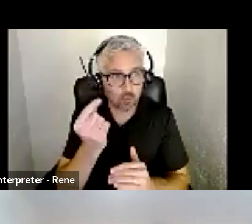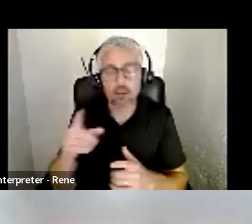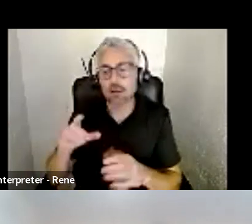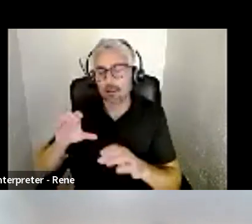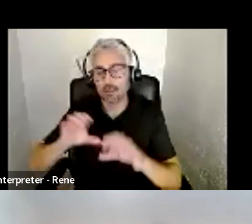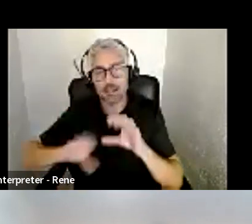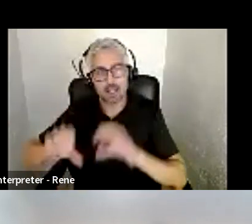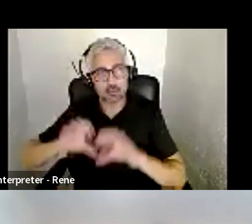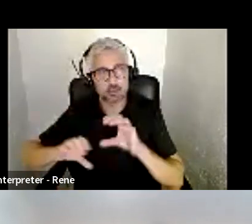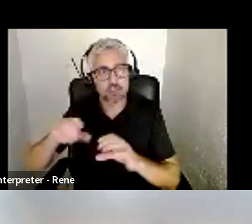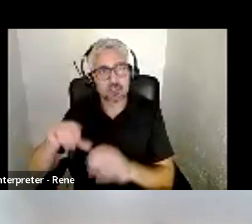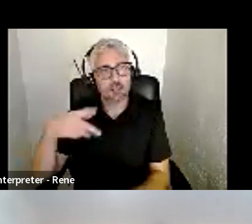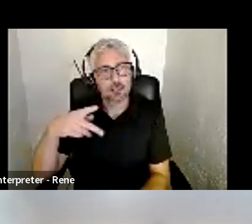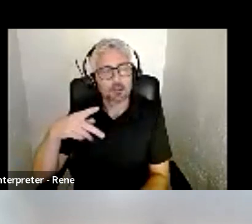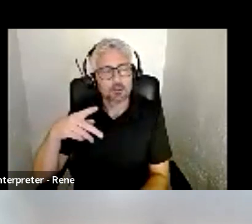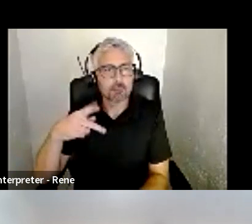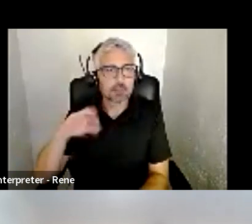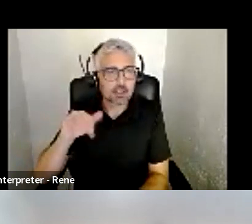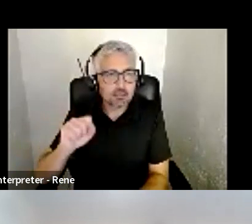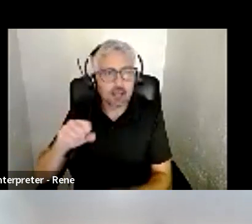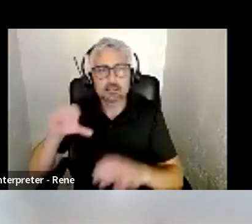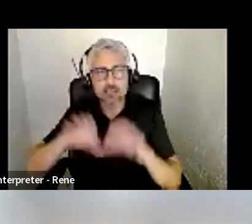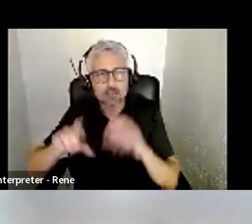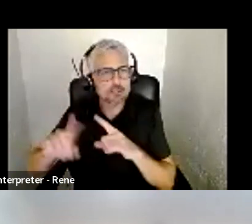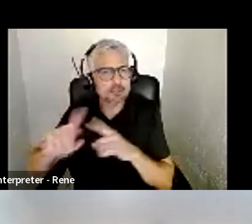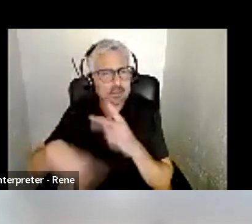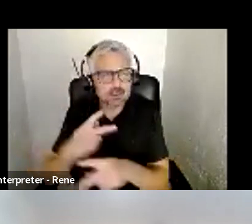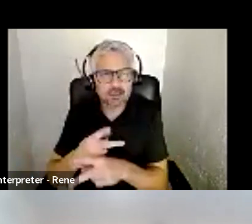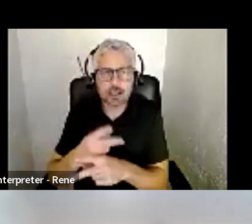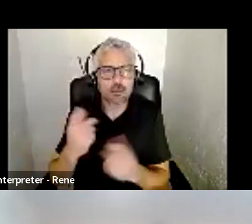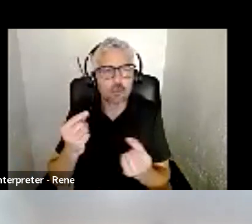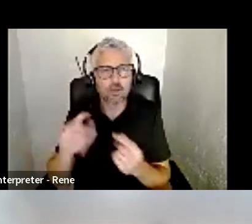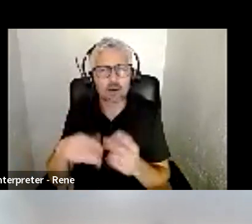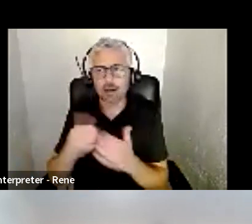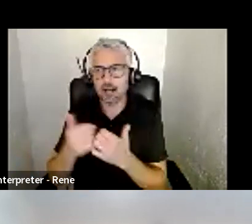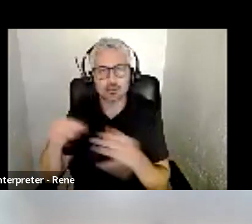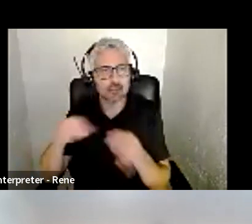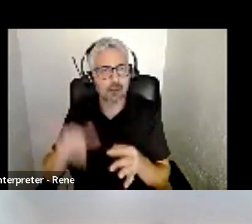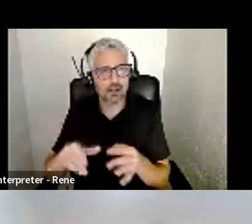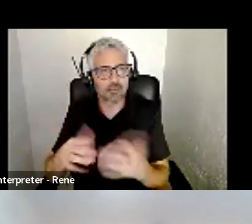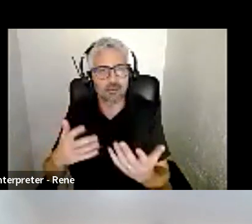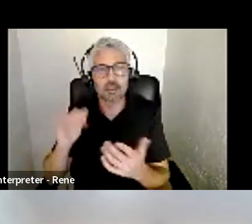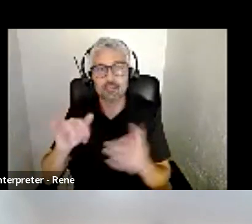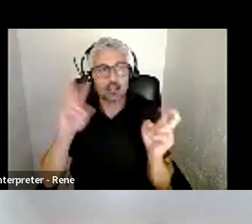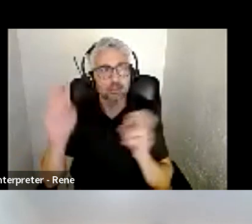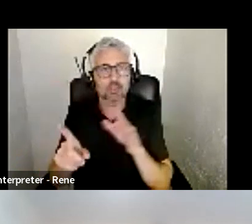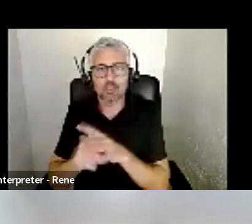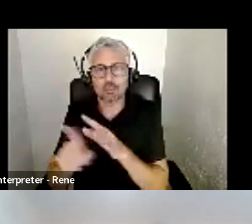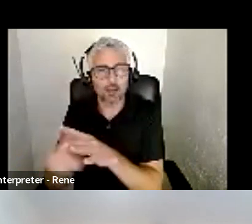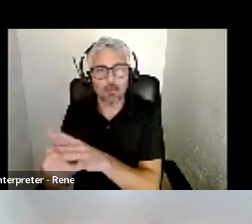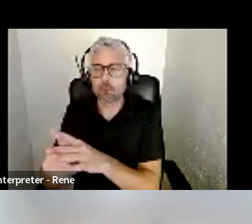chemistry of PFAS and the various categories and types and how that should be defined, because that issue has been raised by folks